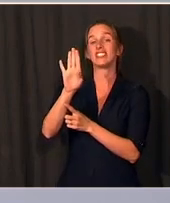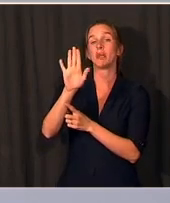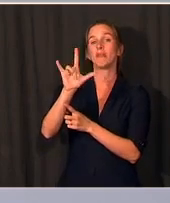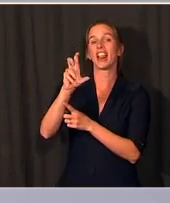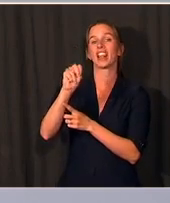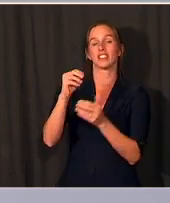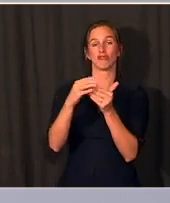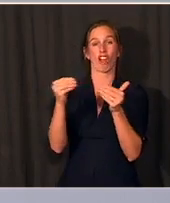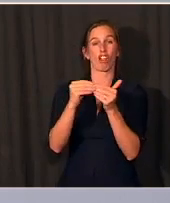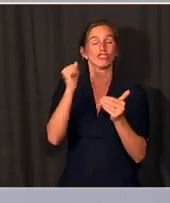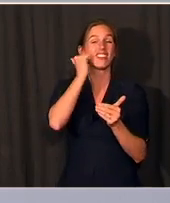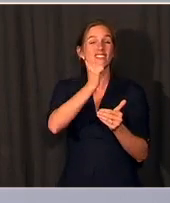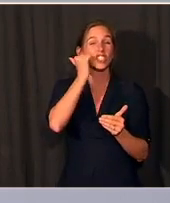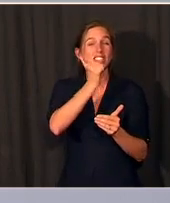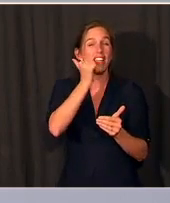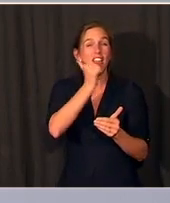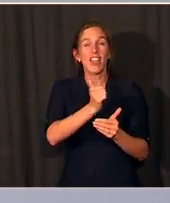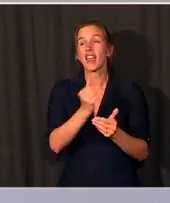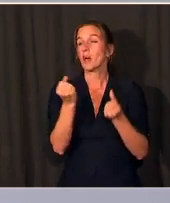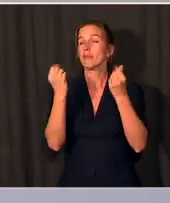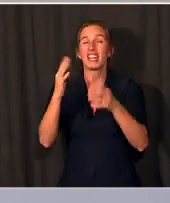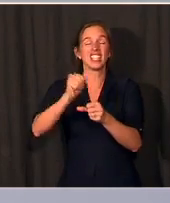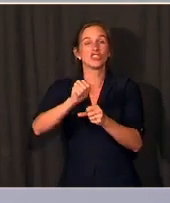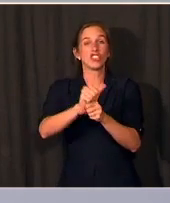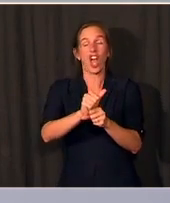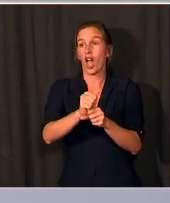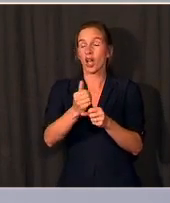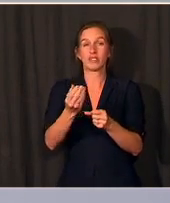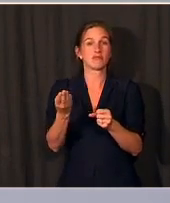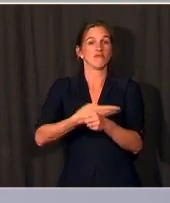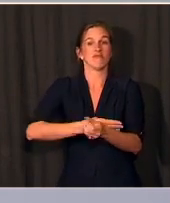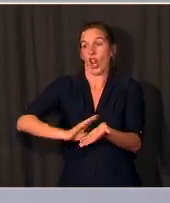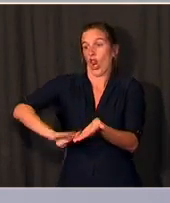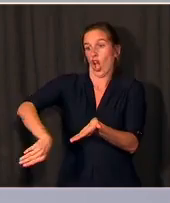of jobs every single day. Ideally, we won't go